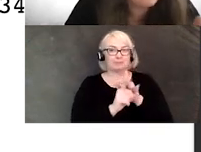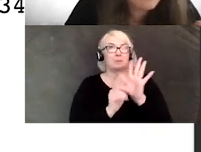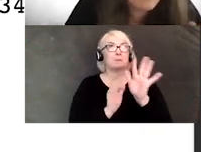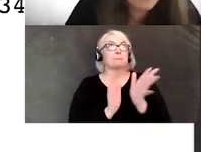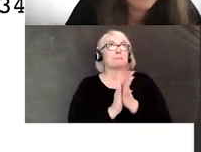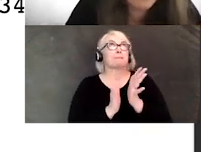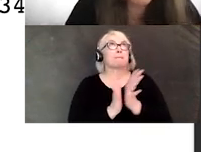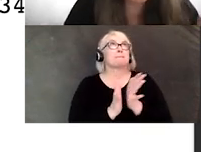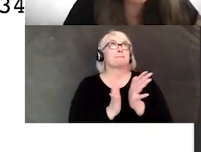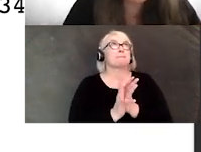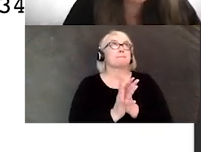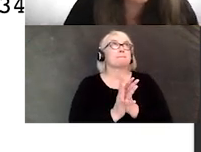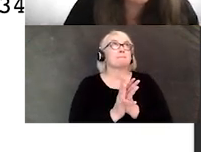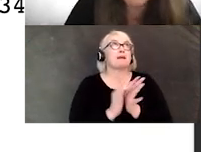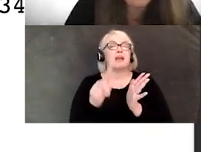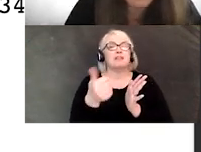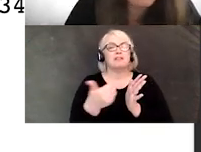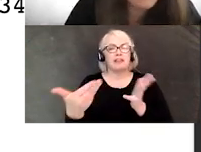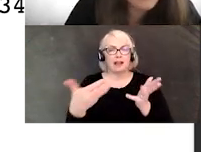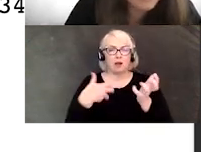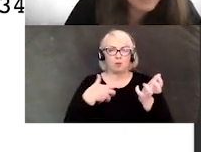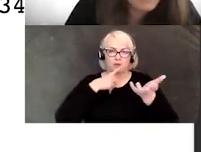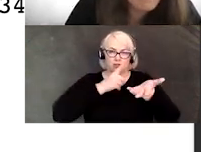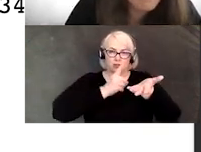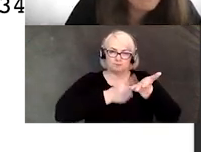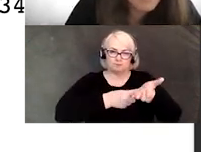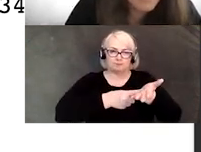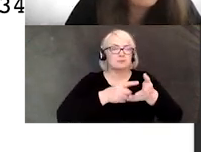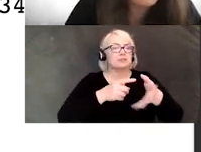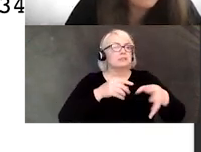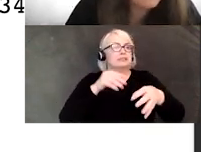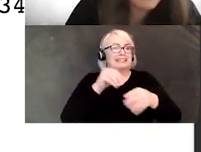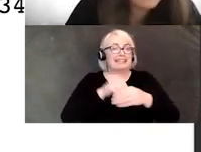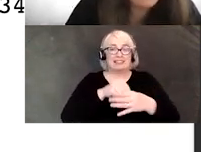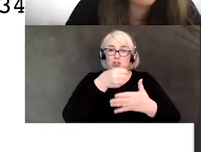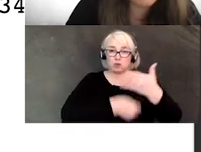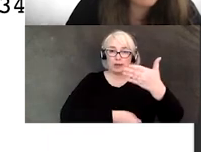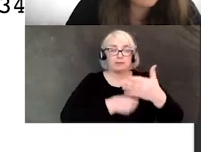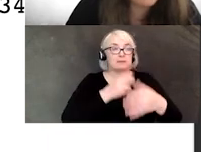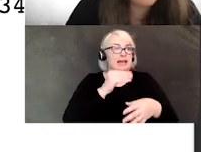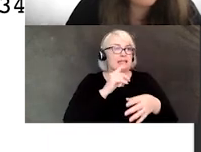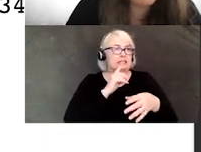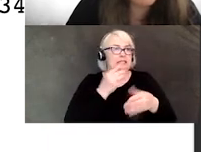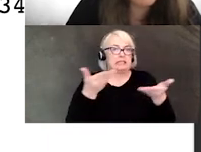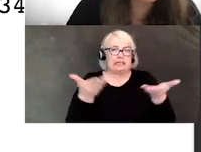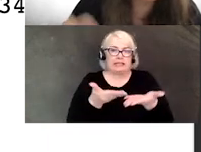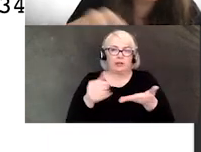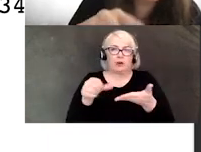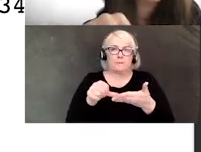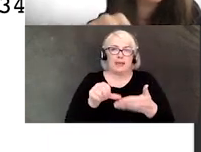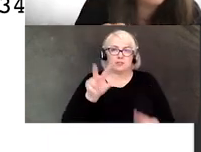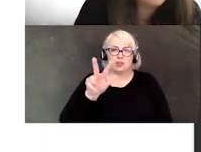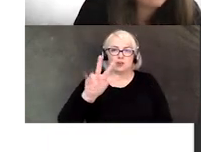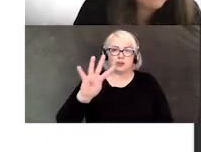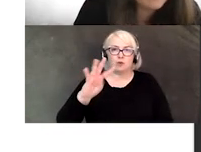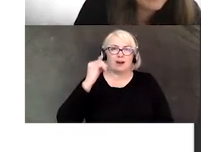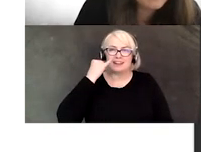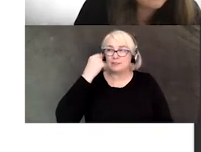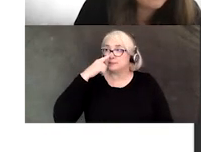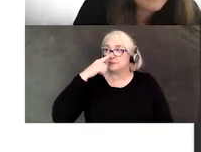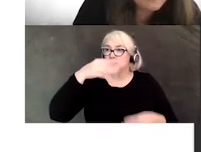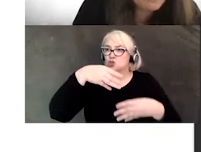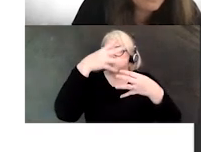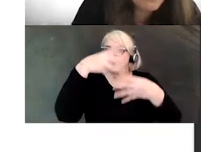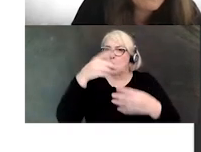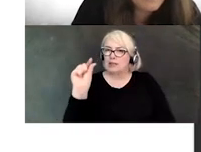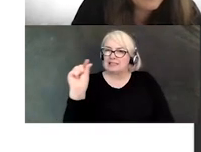the other thing I wanted to note too, like in the script, um, and it's, it's right here on page 34, if you scroll just a tiny bit cat,